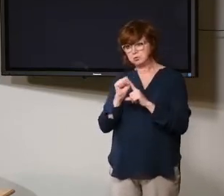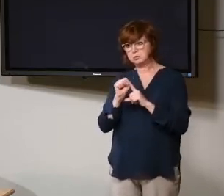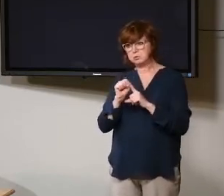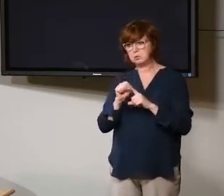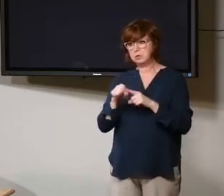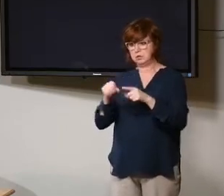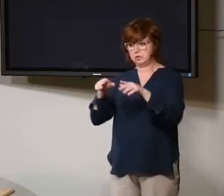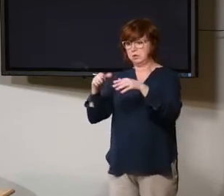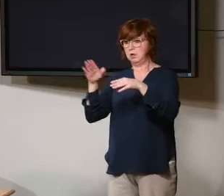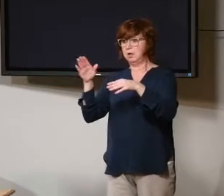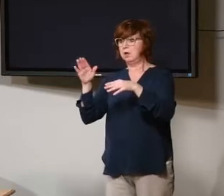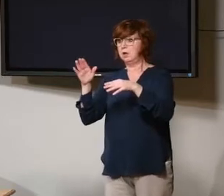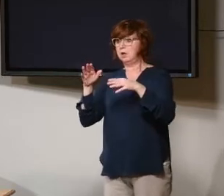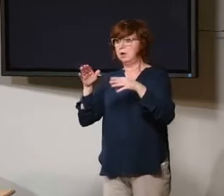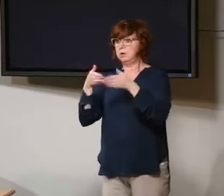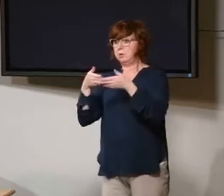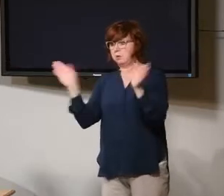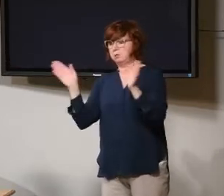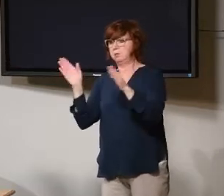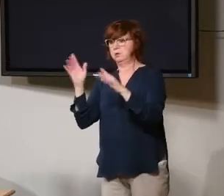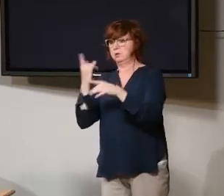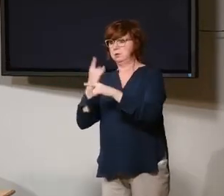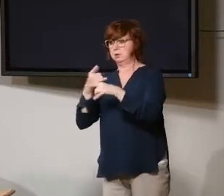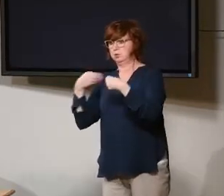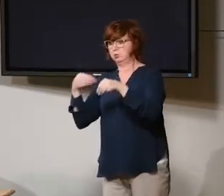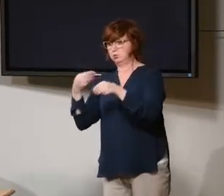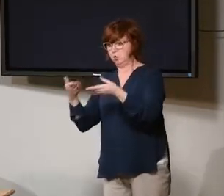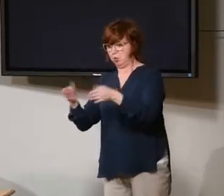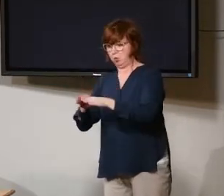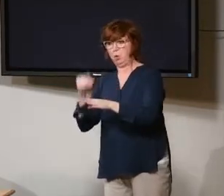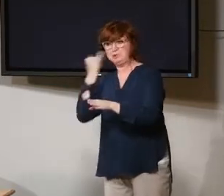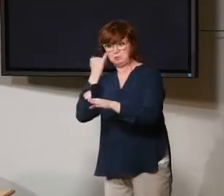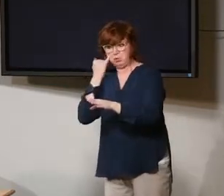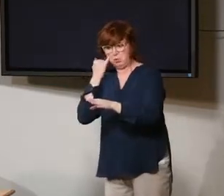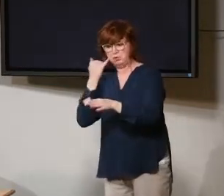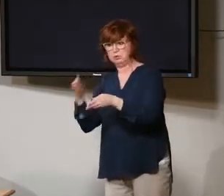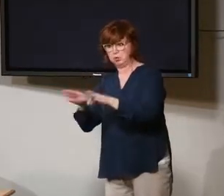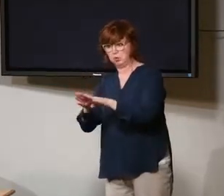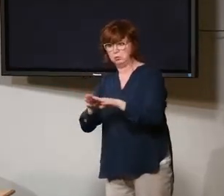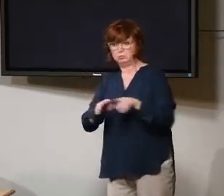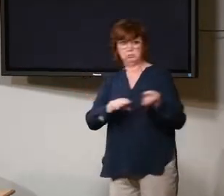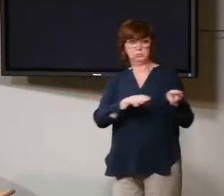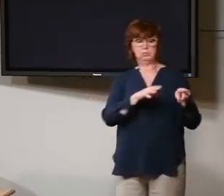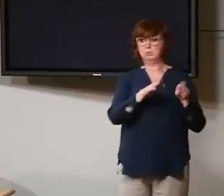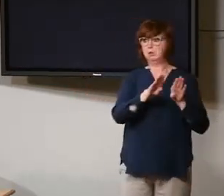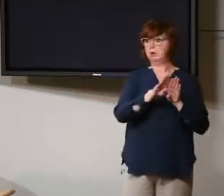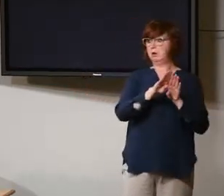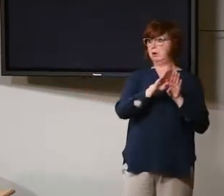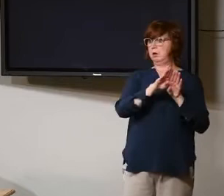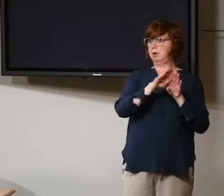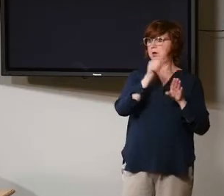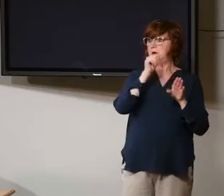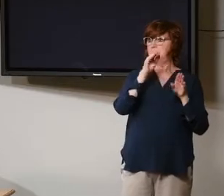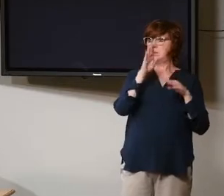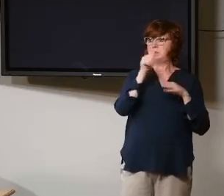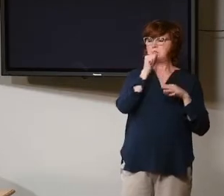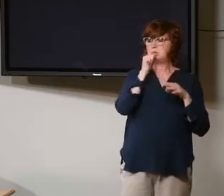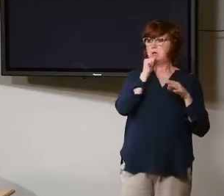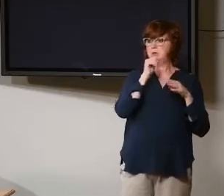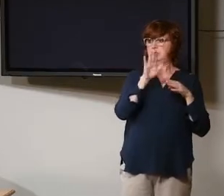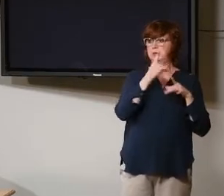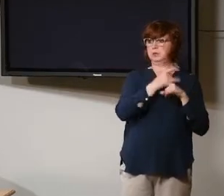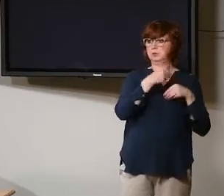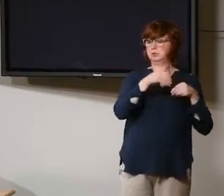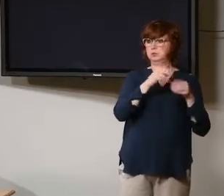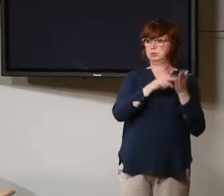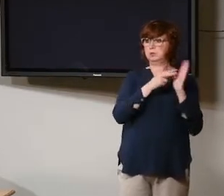public stores, we really would be assembling more people in a fewer number of stores. And the whole goal of this list and providing